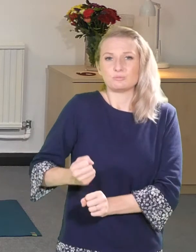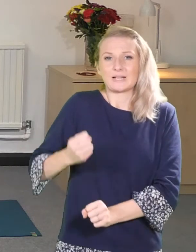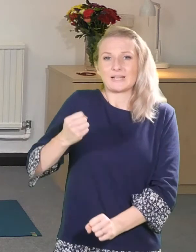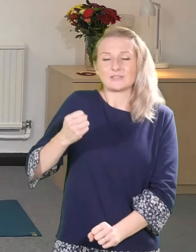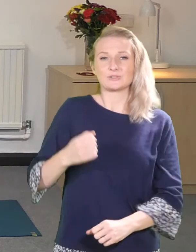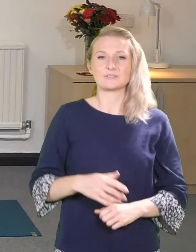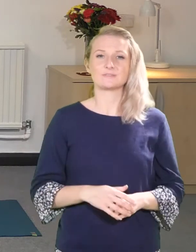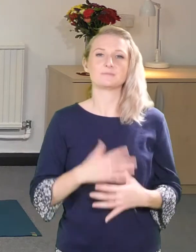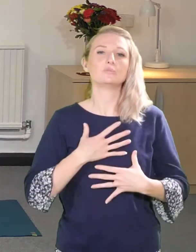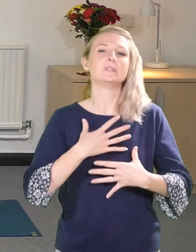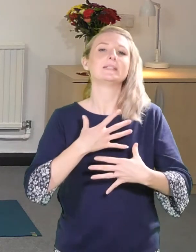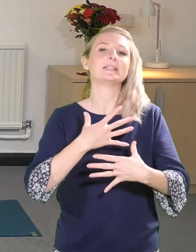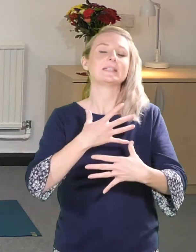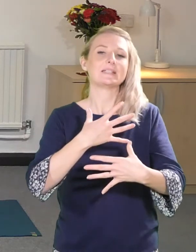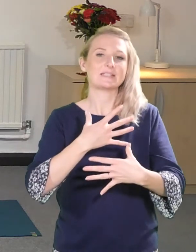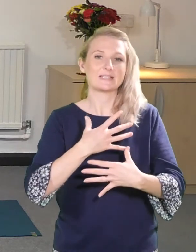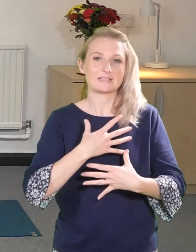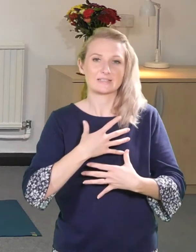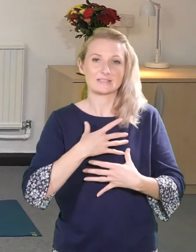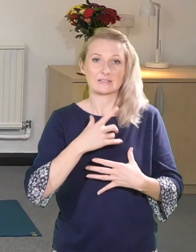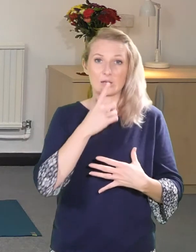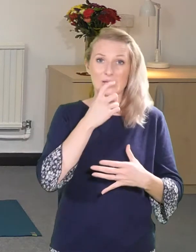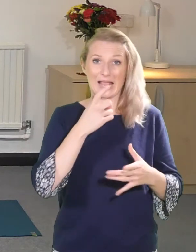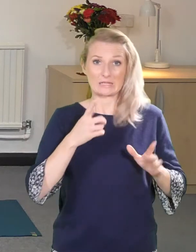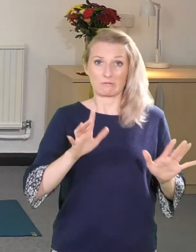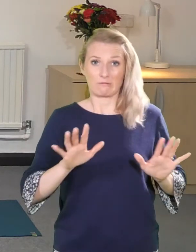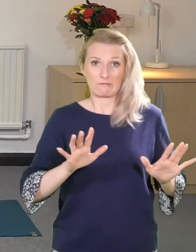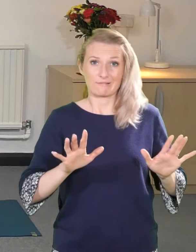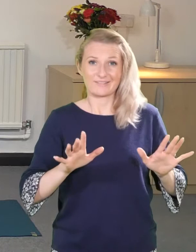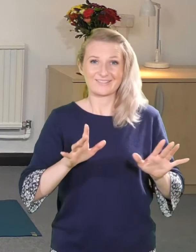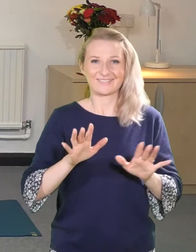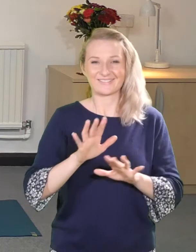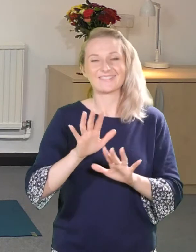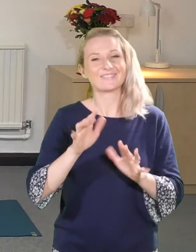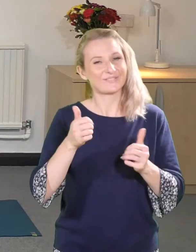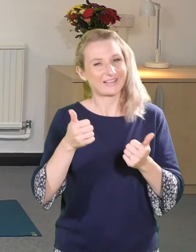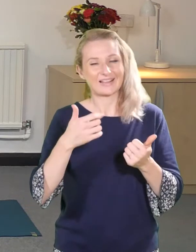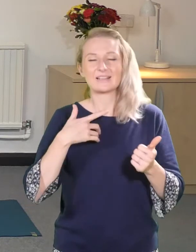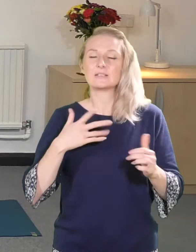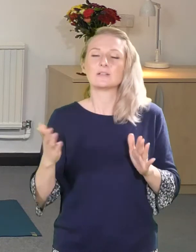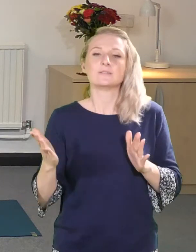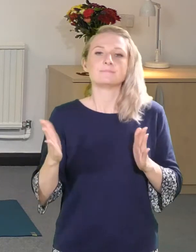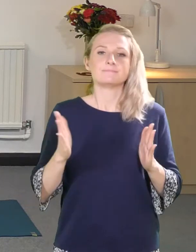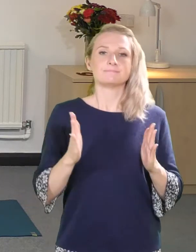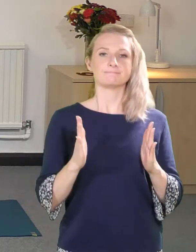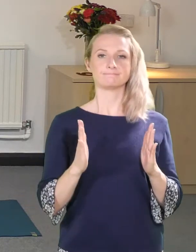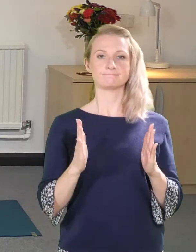Keep breathing here. It's okay to wobble or fall over. Just gently bring yourself back.